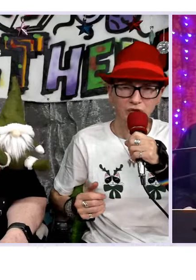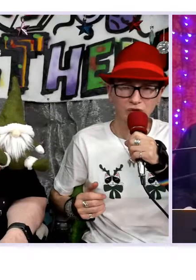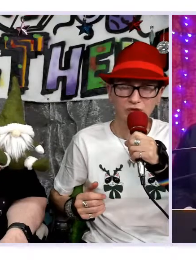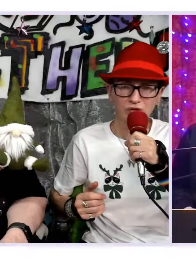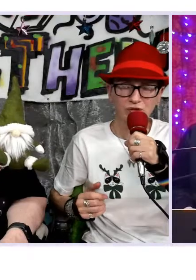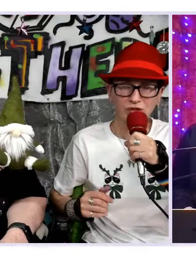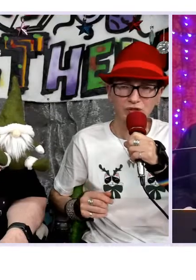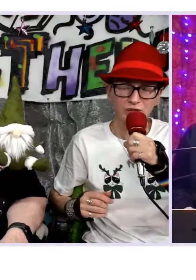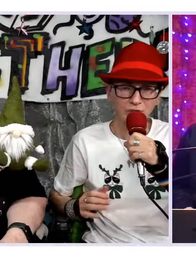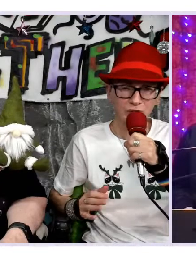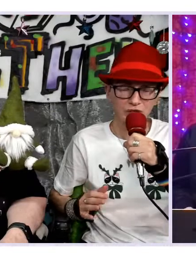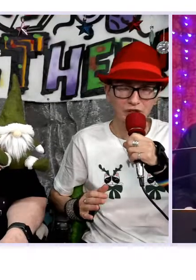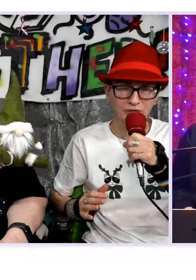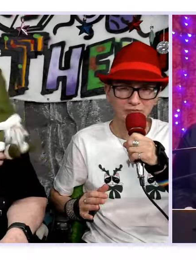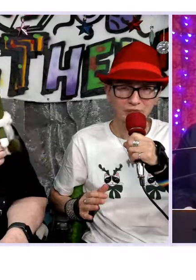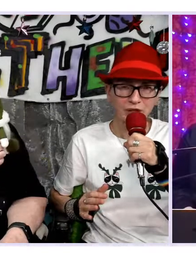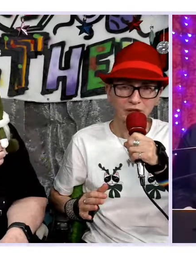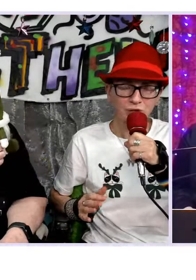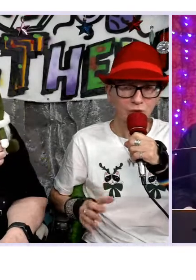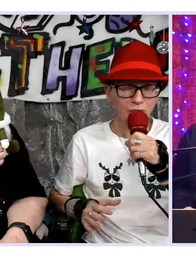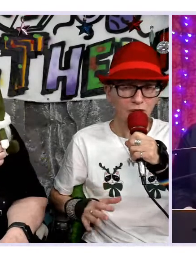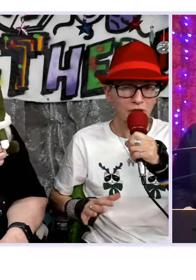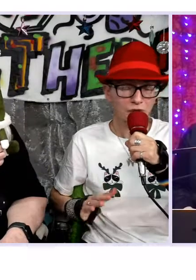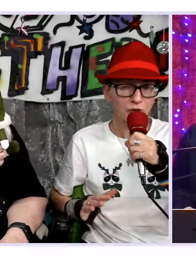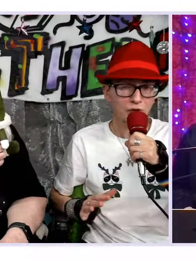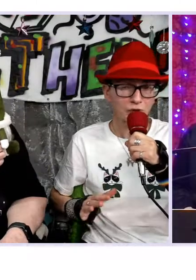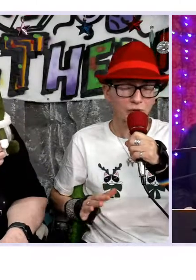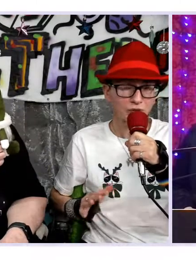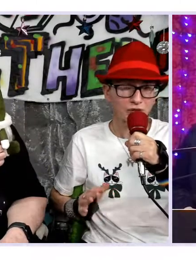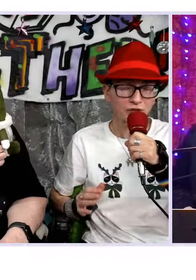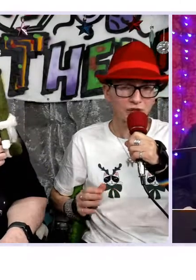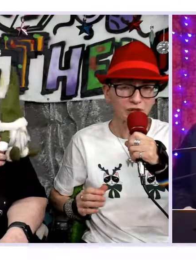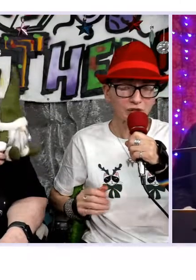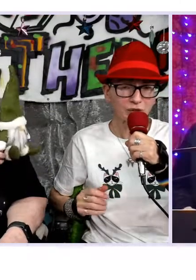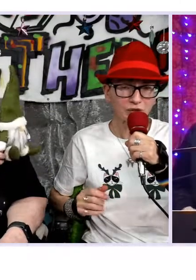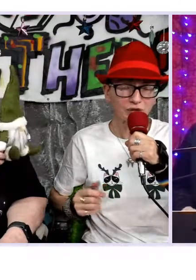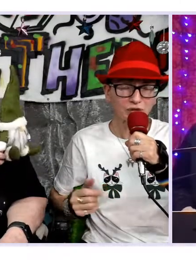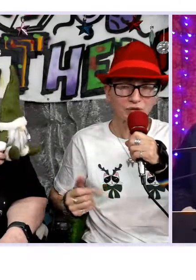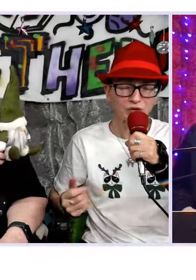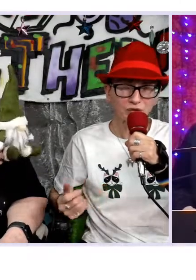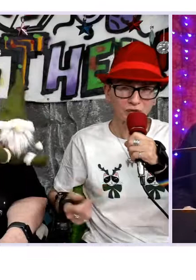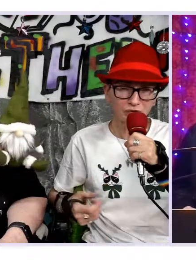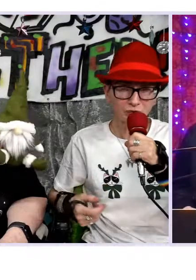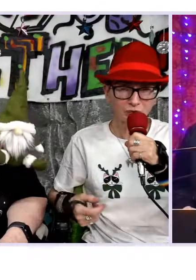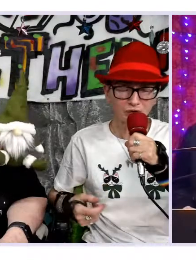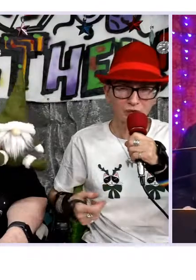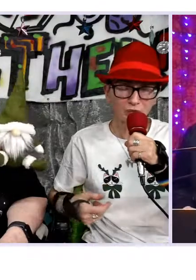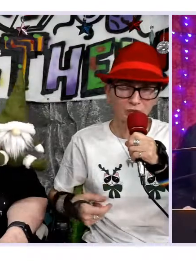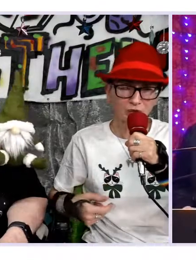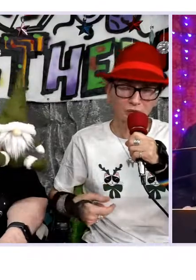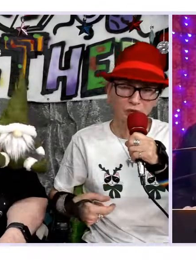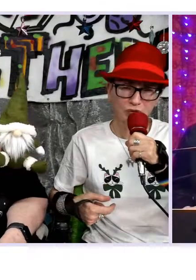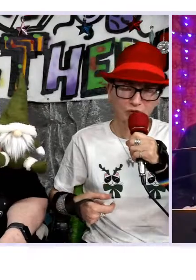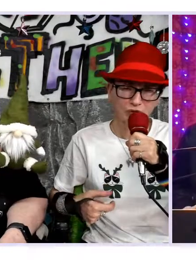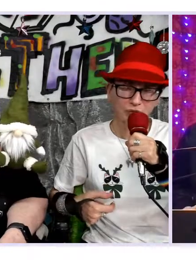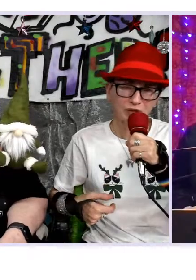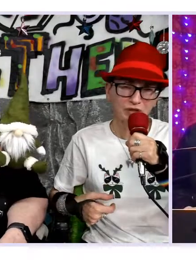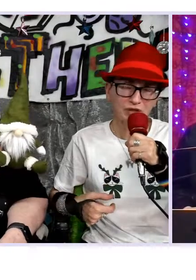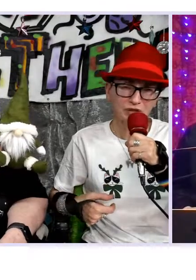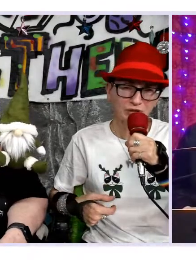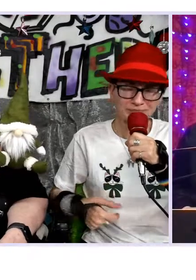aeroplane versus the Easter Bunny. It would have been 2 Clockwork Santas, but neither of them really wanted to walk more than